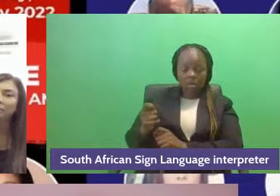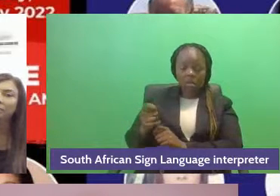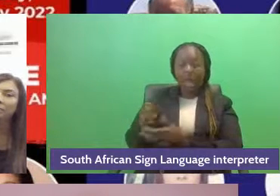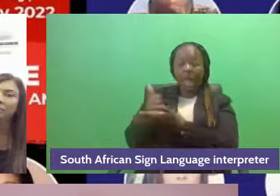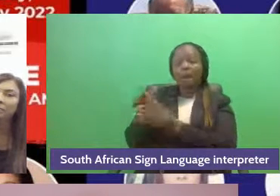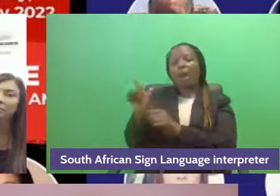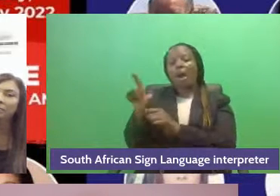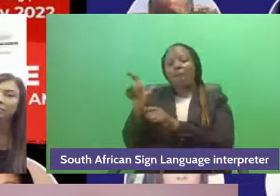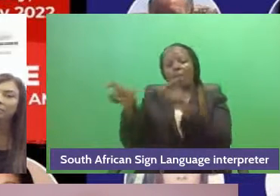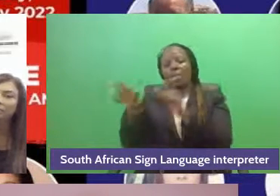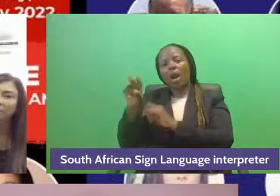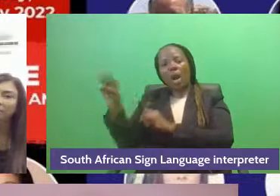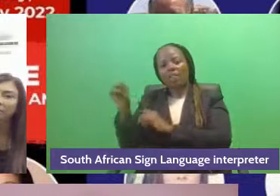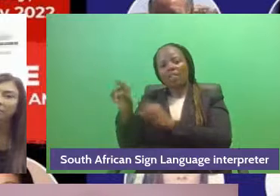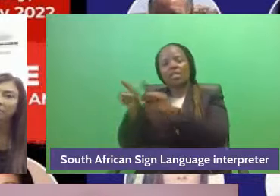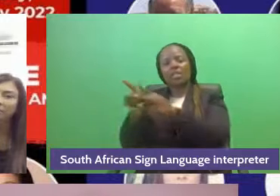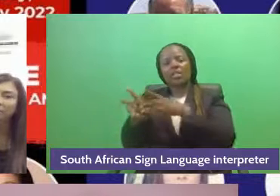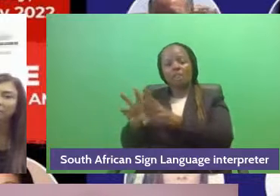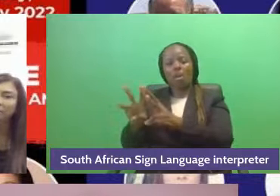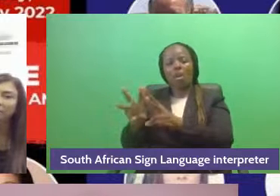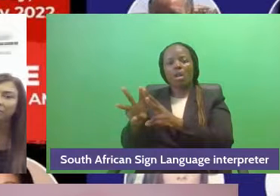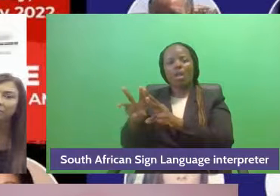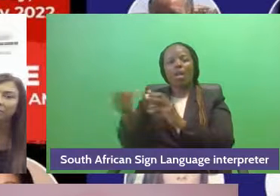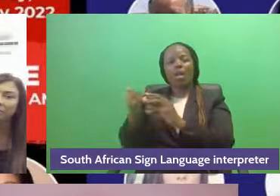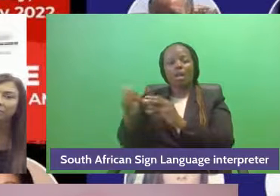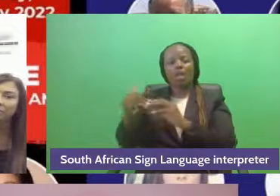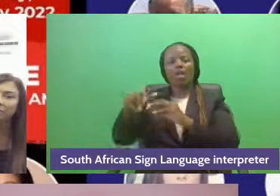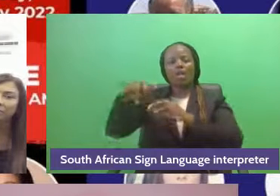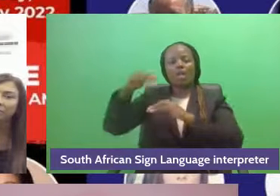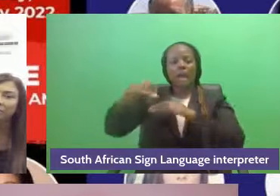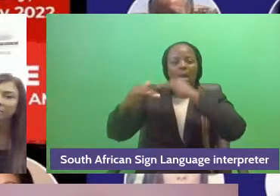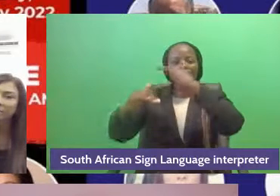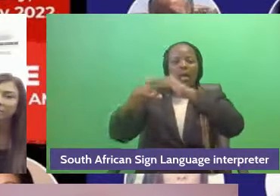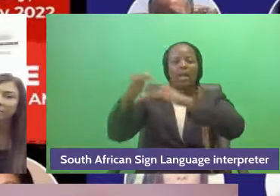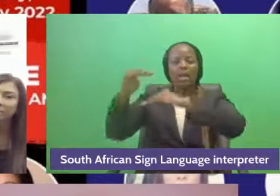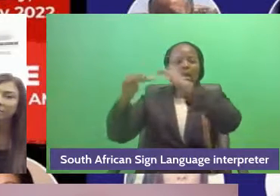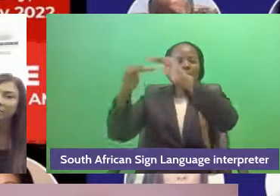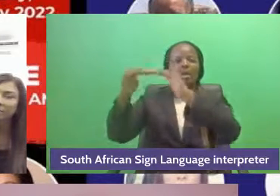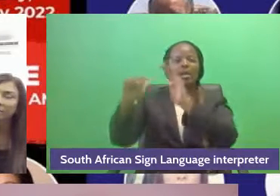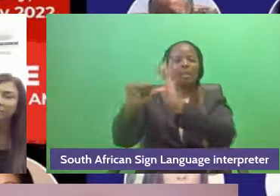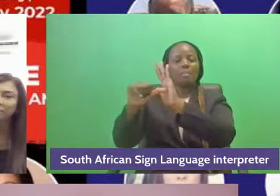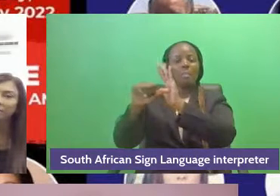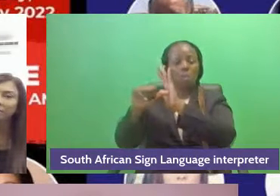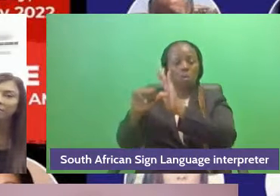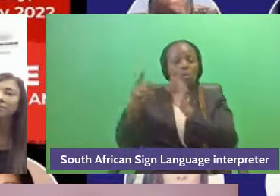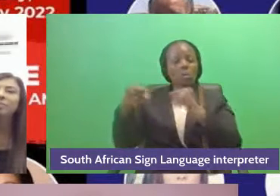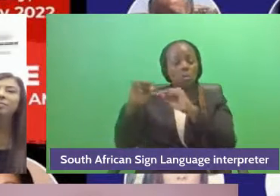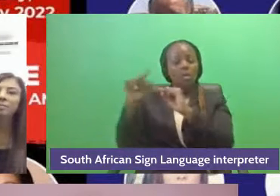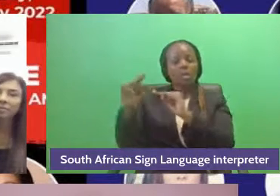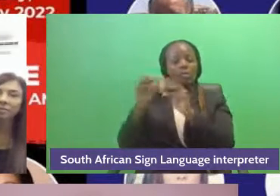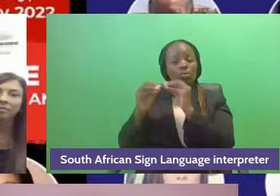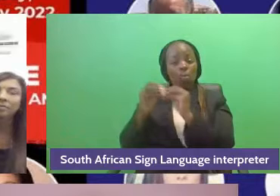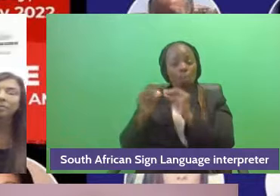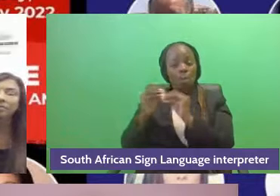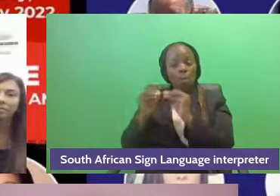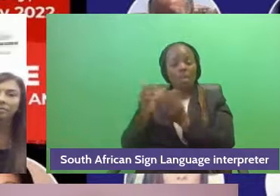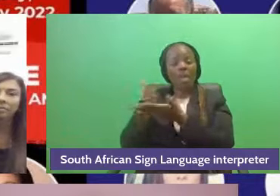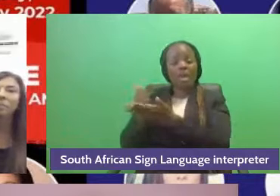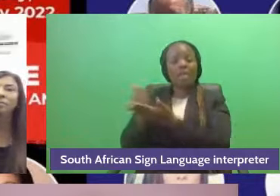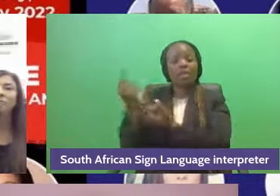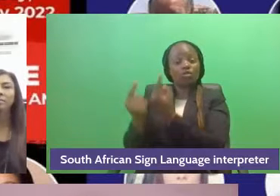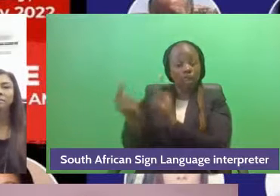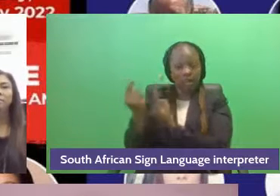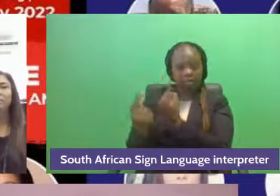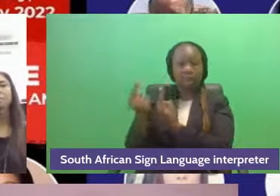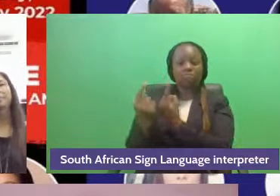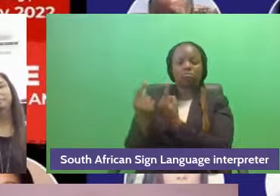The very same, it becomes a step ladder. So in order for us to bridge those gaps, in order to get across and to be the same place,